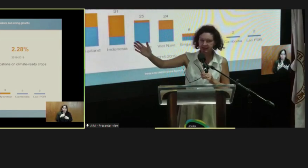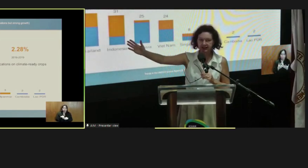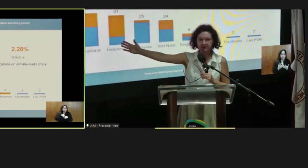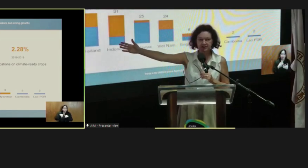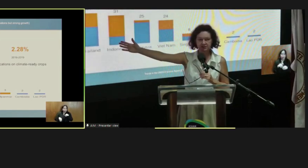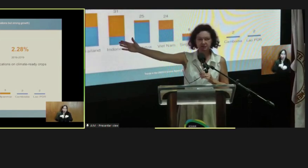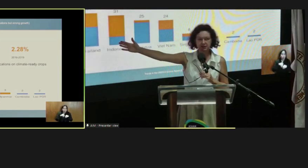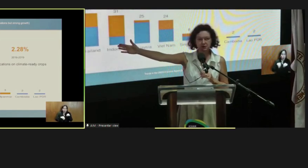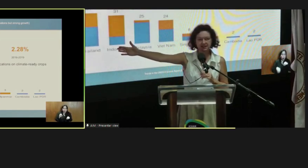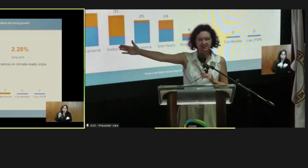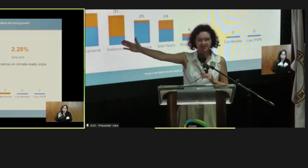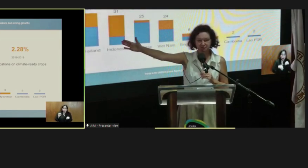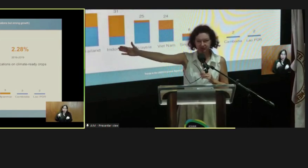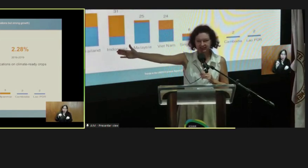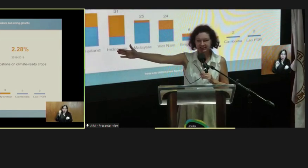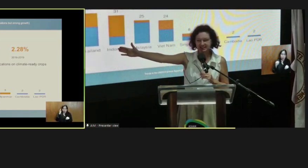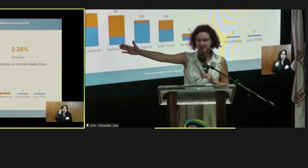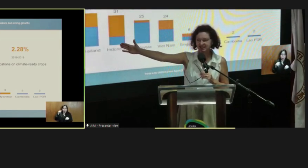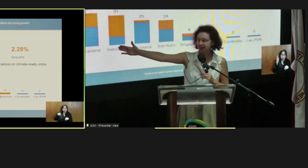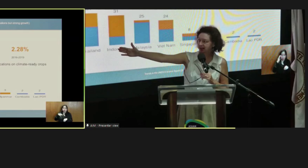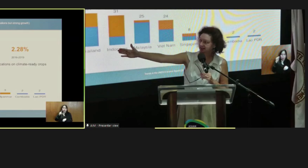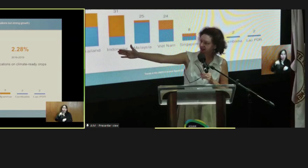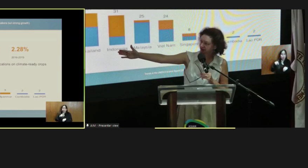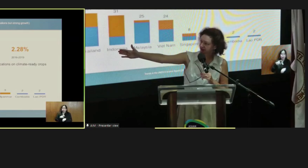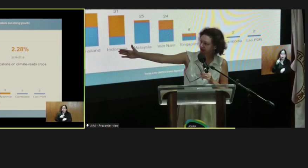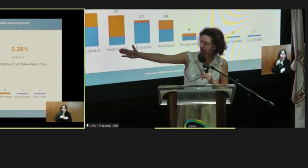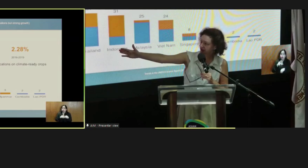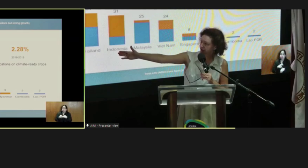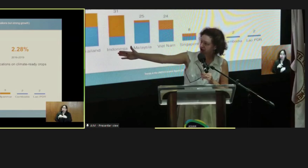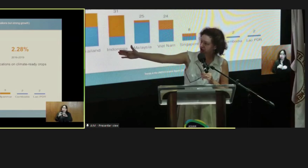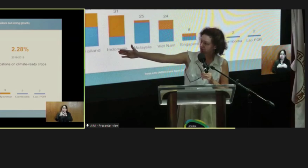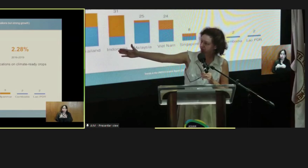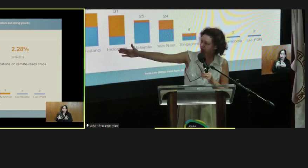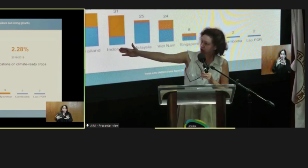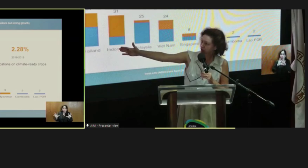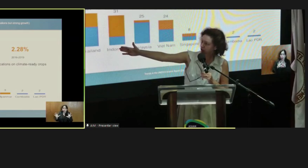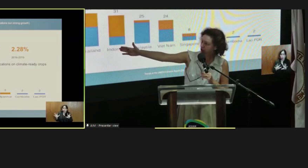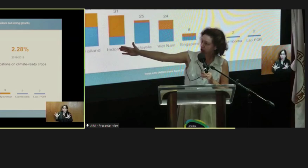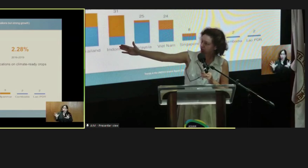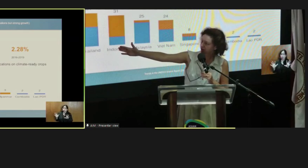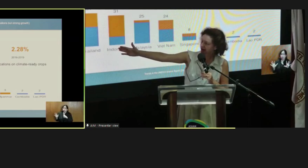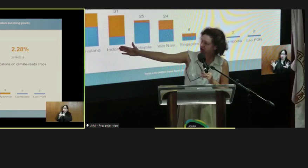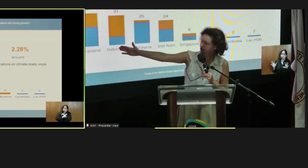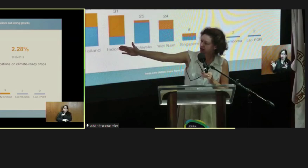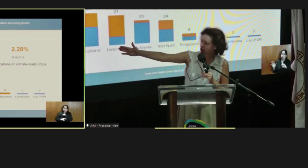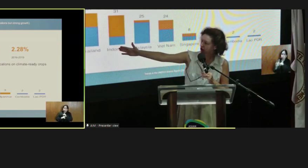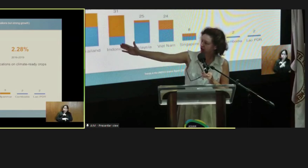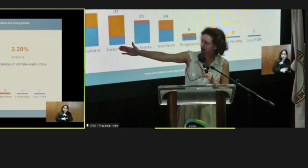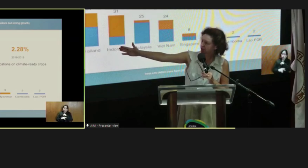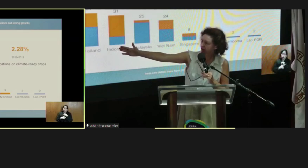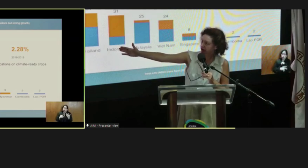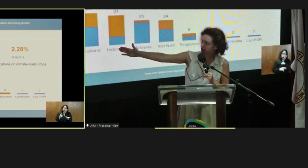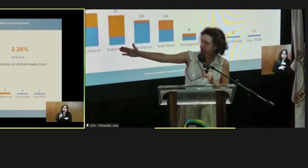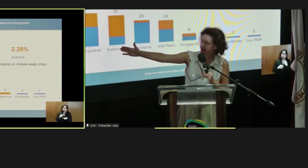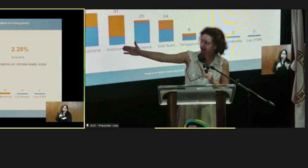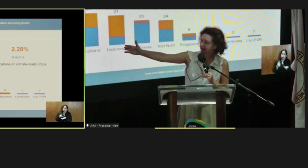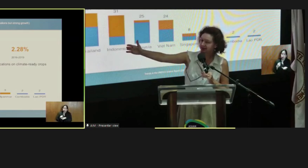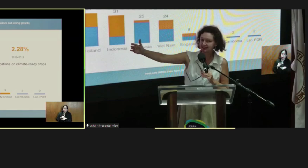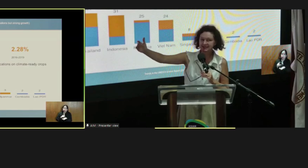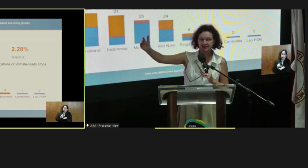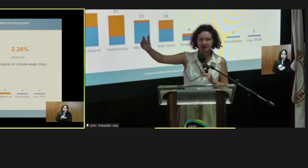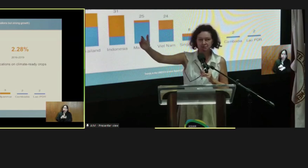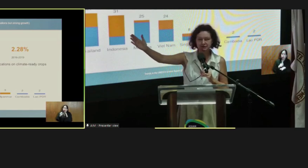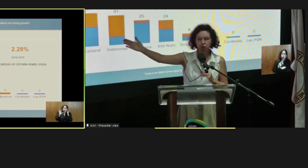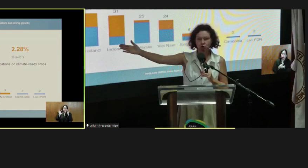you'll see here that the Philippines leads the ASEAN region for publications on climate-ready crops.